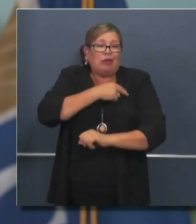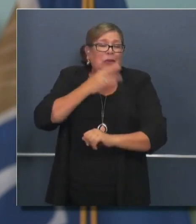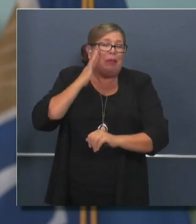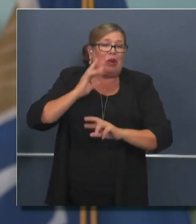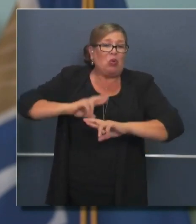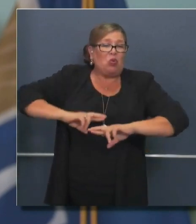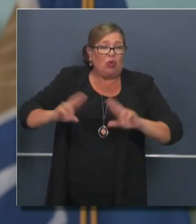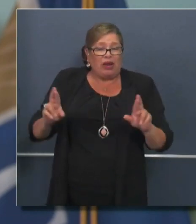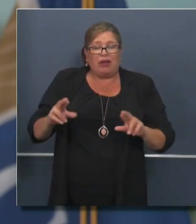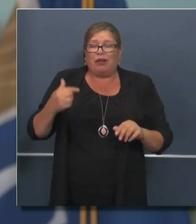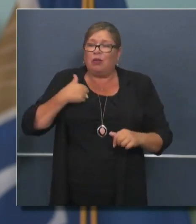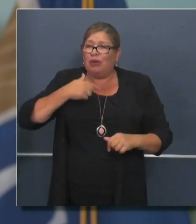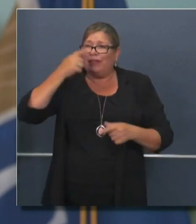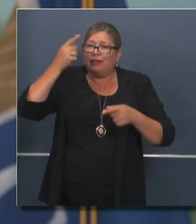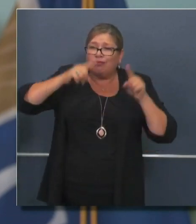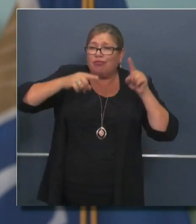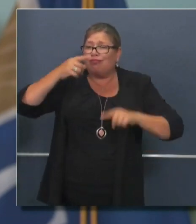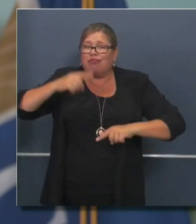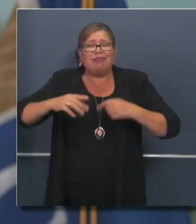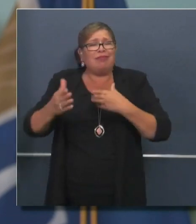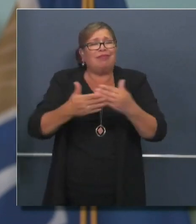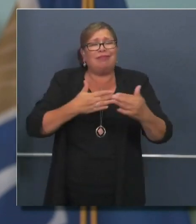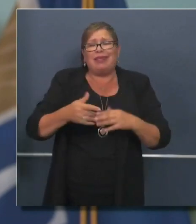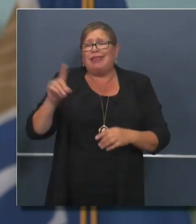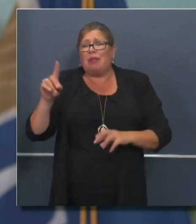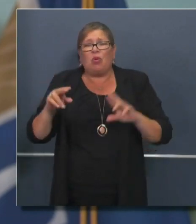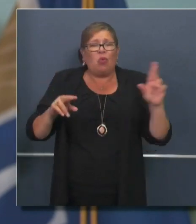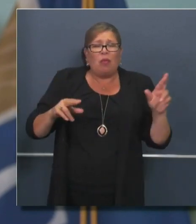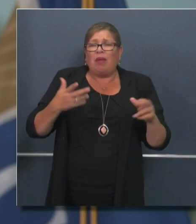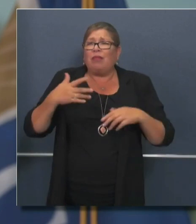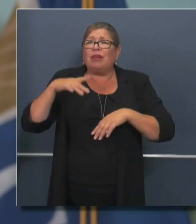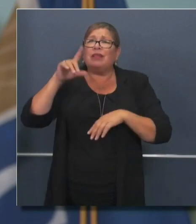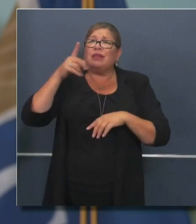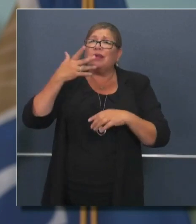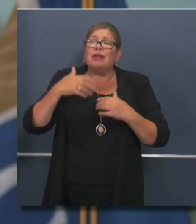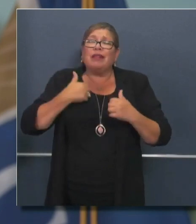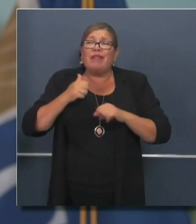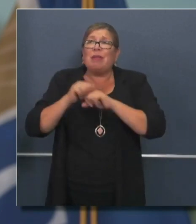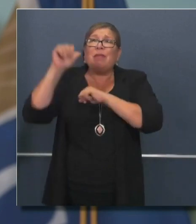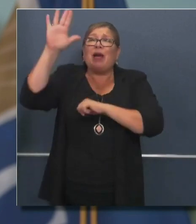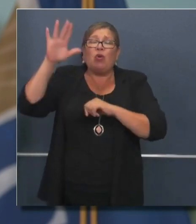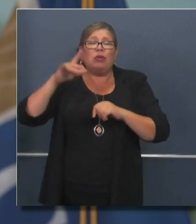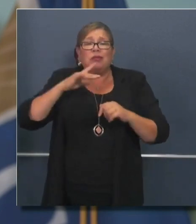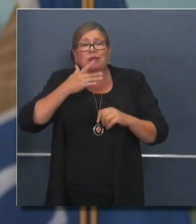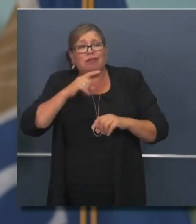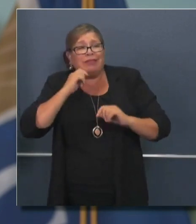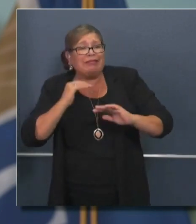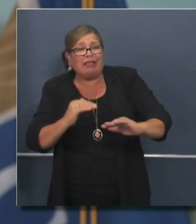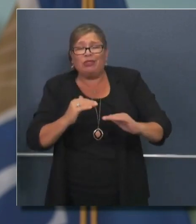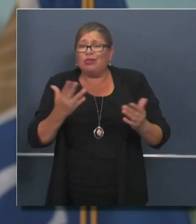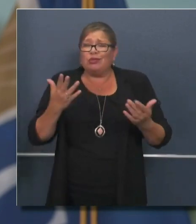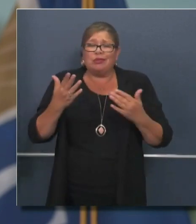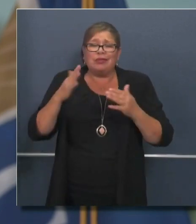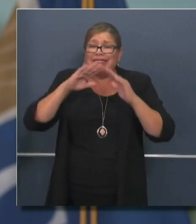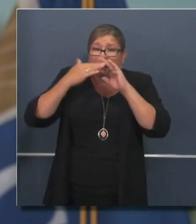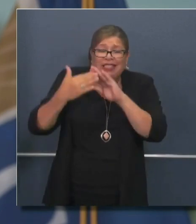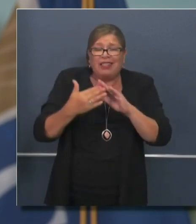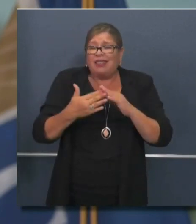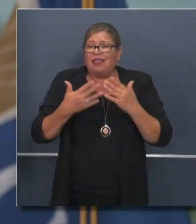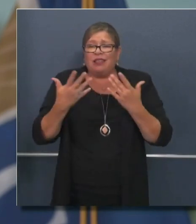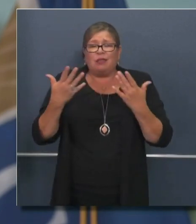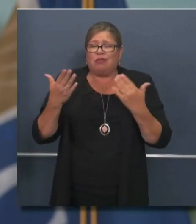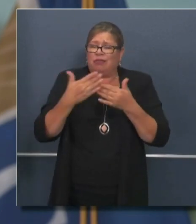and cooperation across political lines and geographic lines, to work with our county leaders, work with our health directors, to build